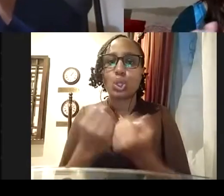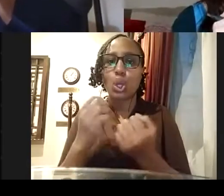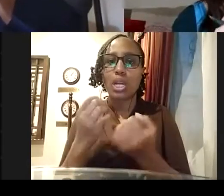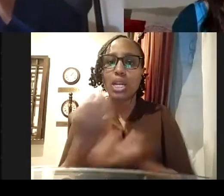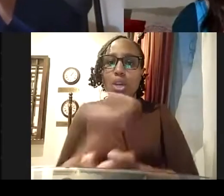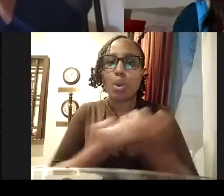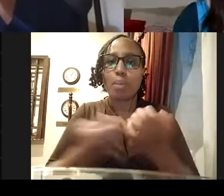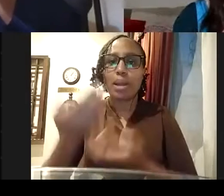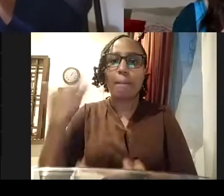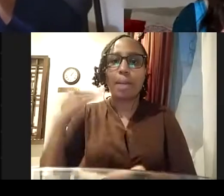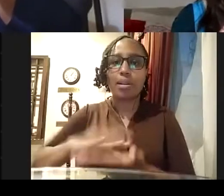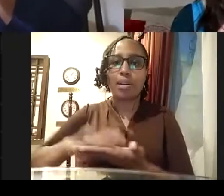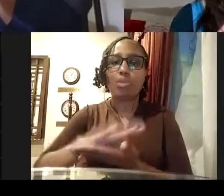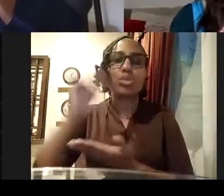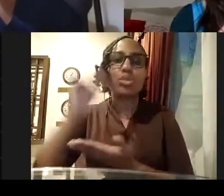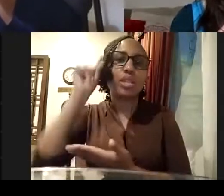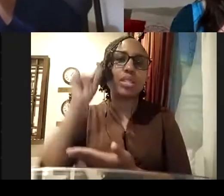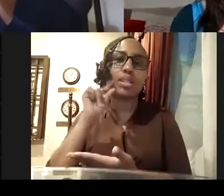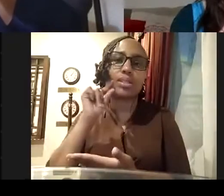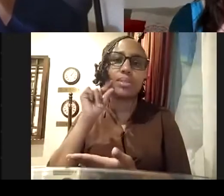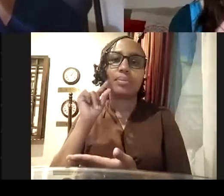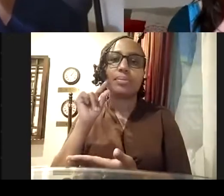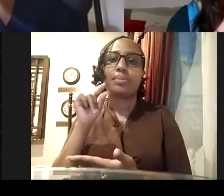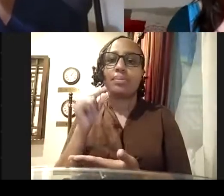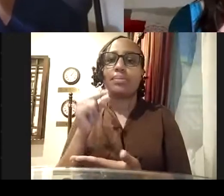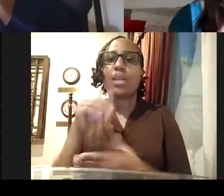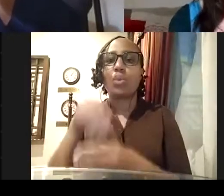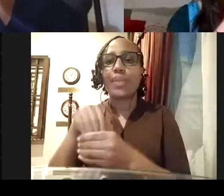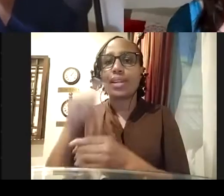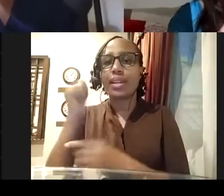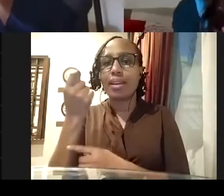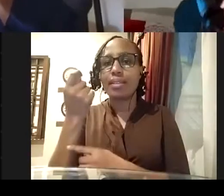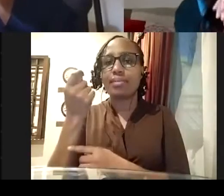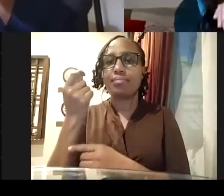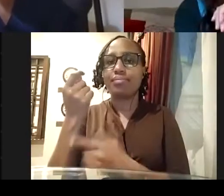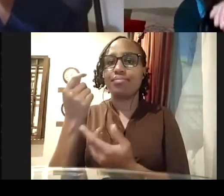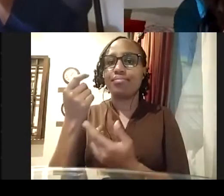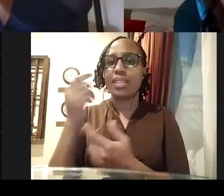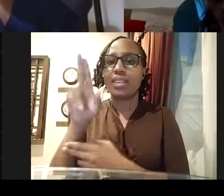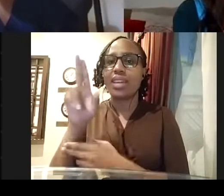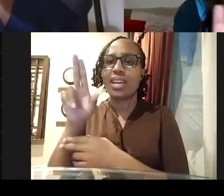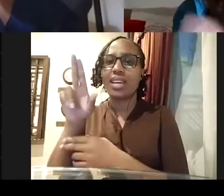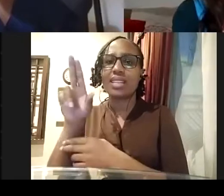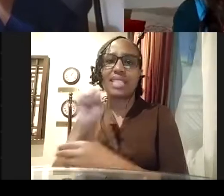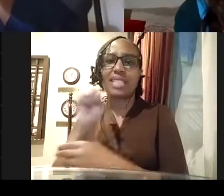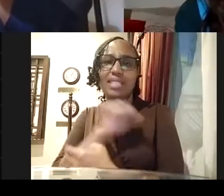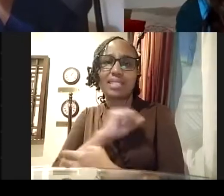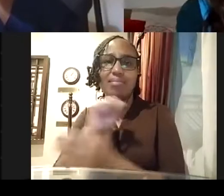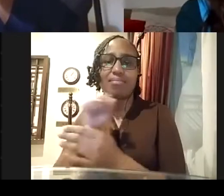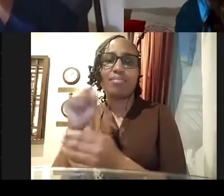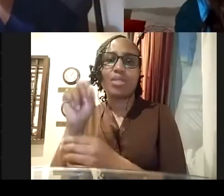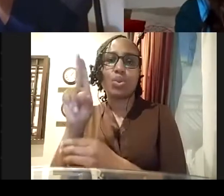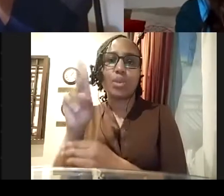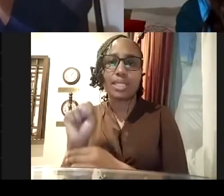different gender, people, yeah, within Kenya, and then with, you know, in the States, it was, you know, it was incredible to be able to get all those different